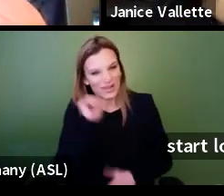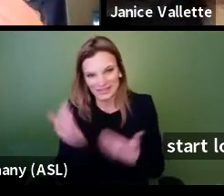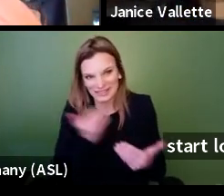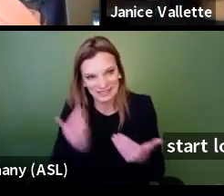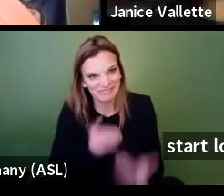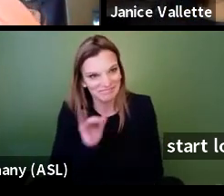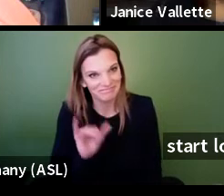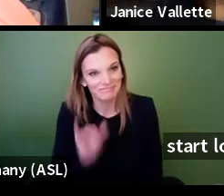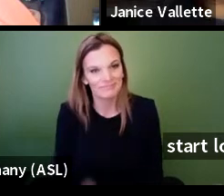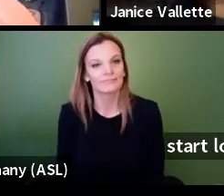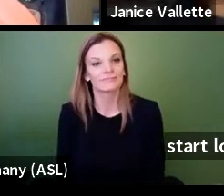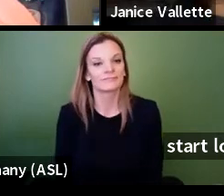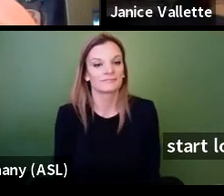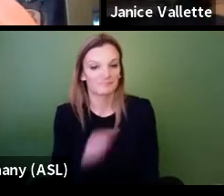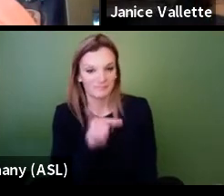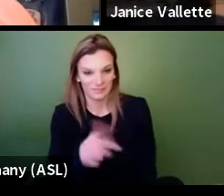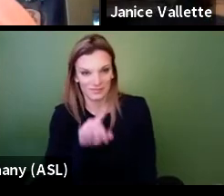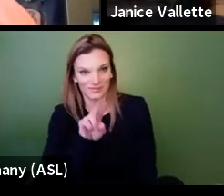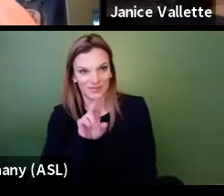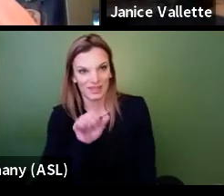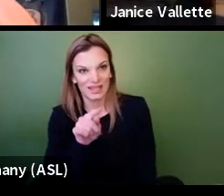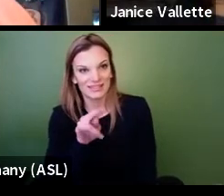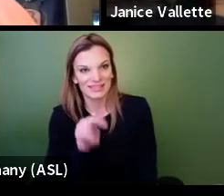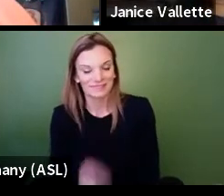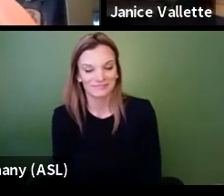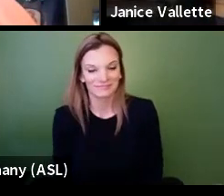Dustin, what has been your most interesting aspect?